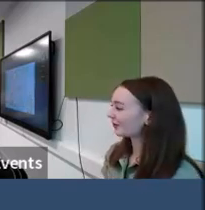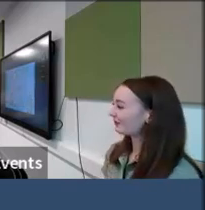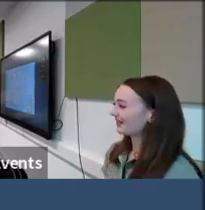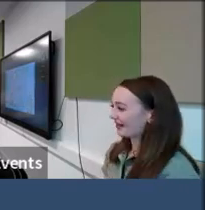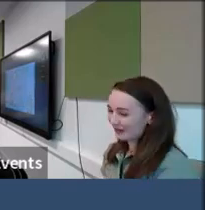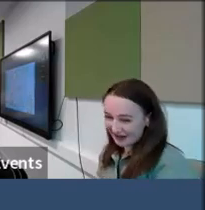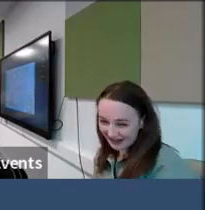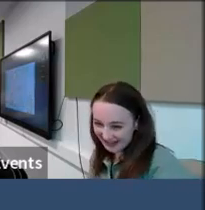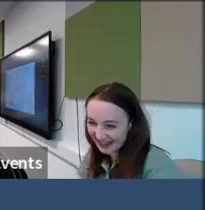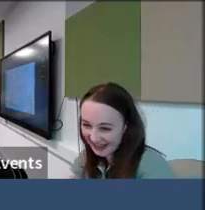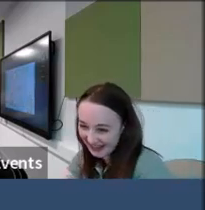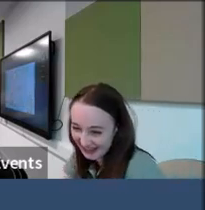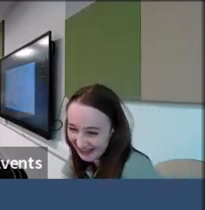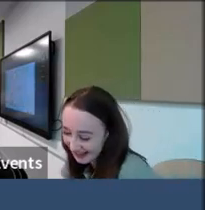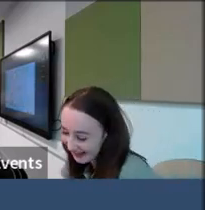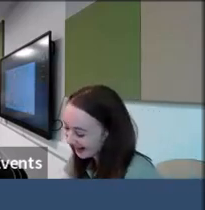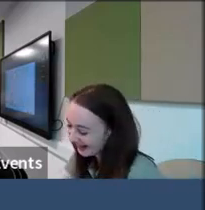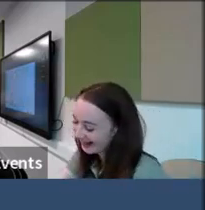I'm so pleased that worked.